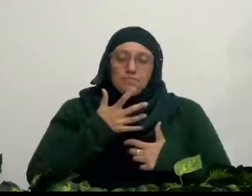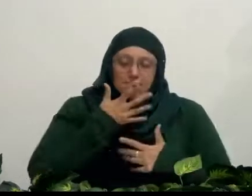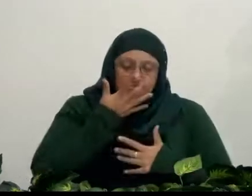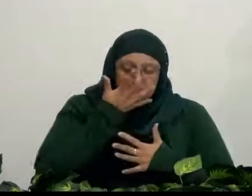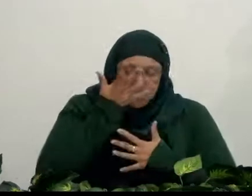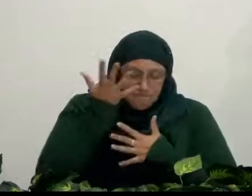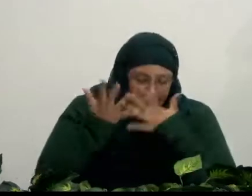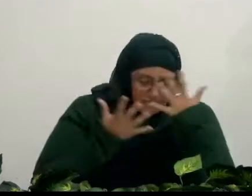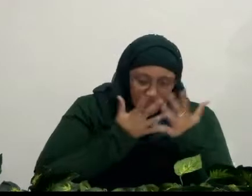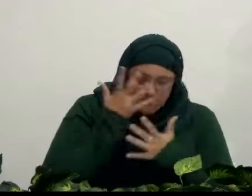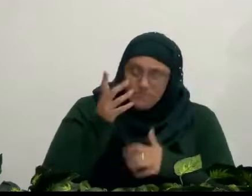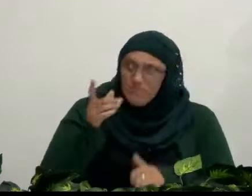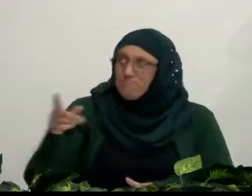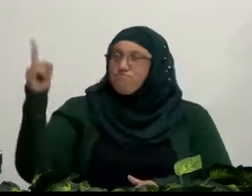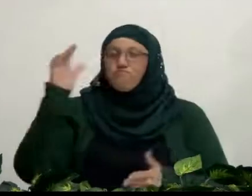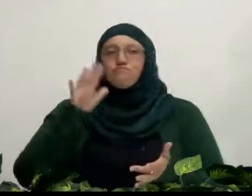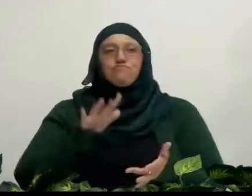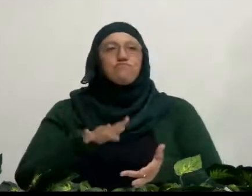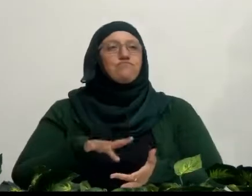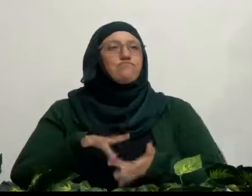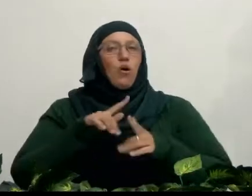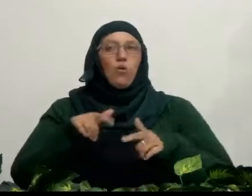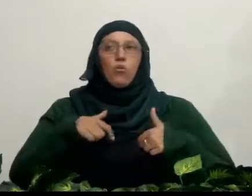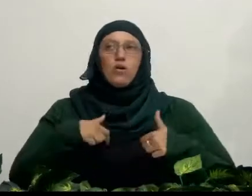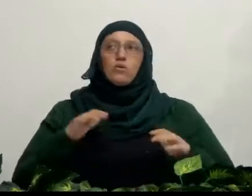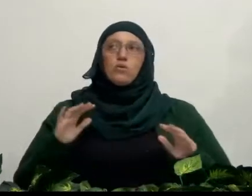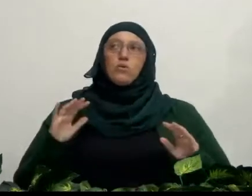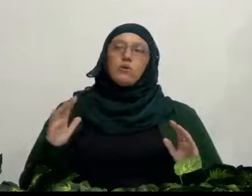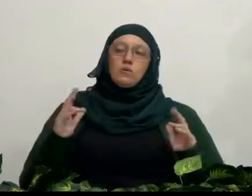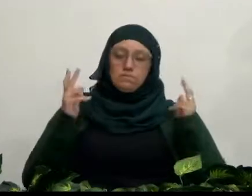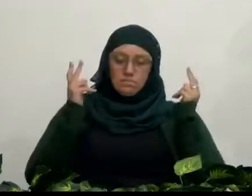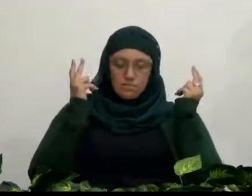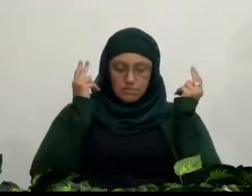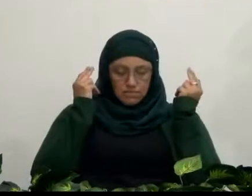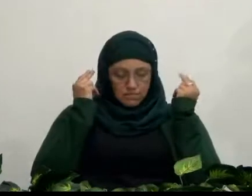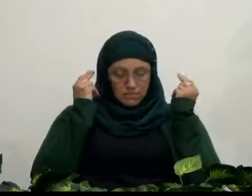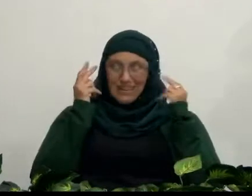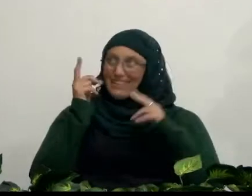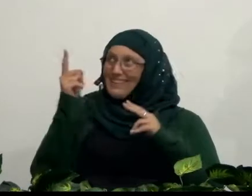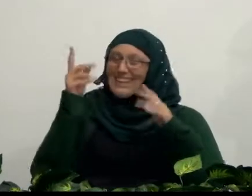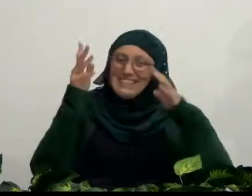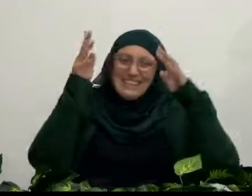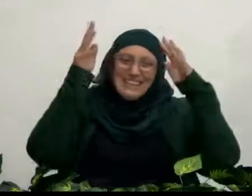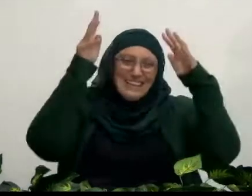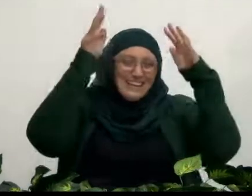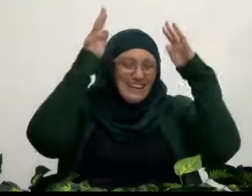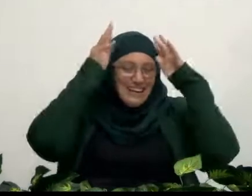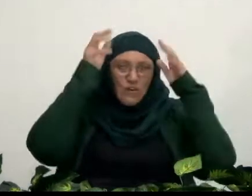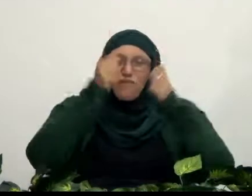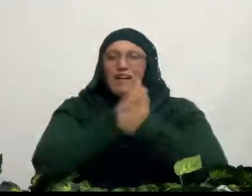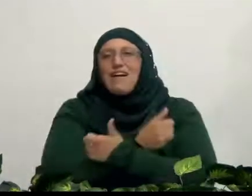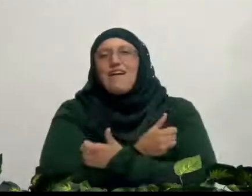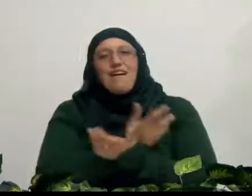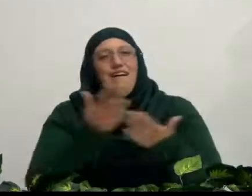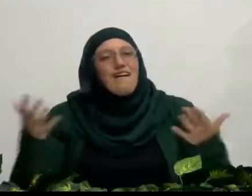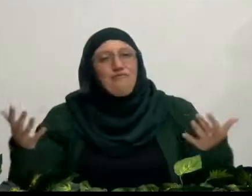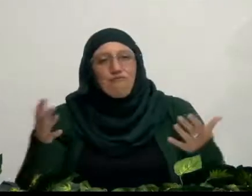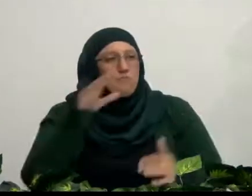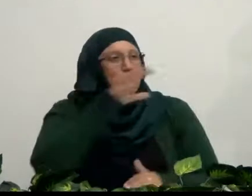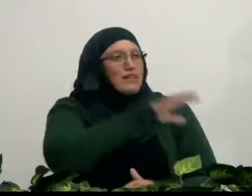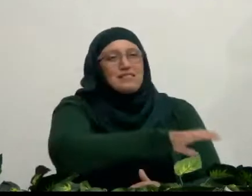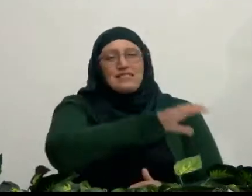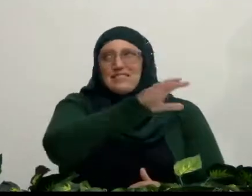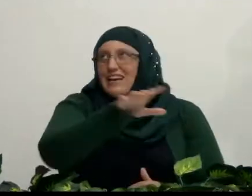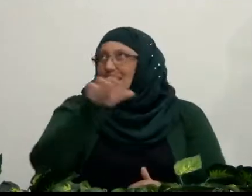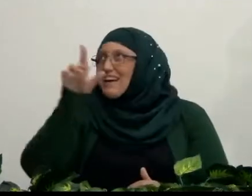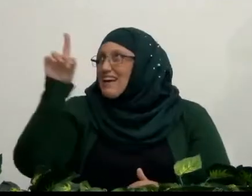dignity everything submits. He is the King of every domain, and the one who places planets in